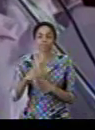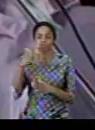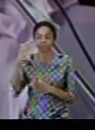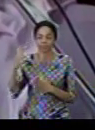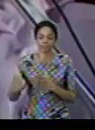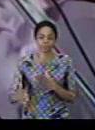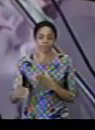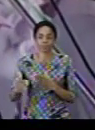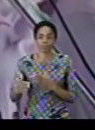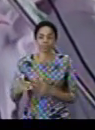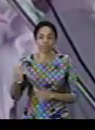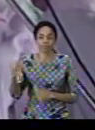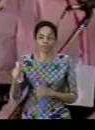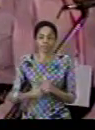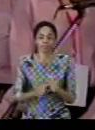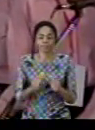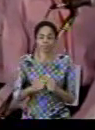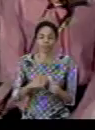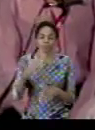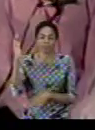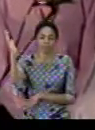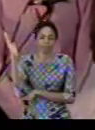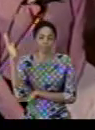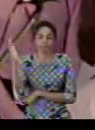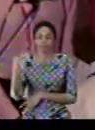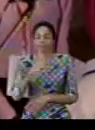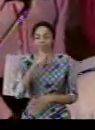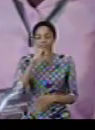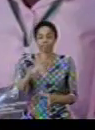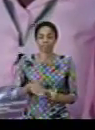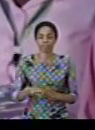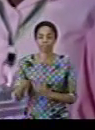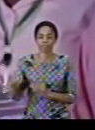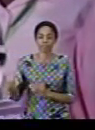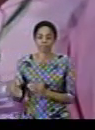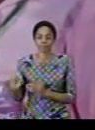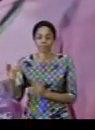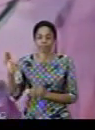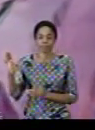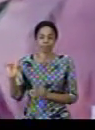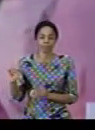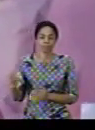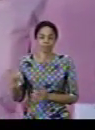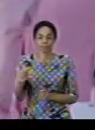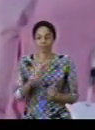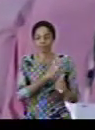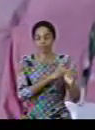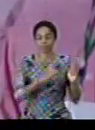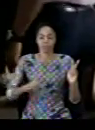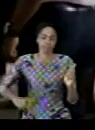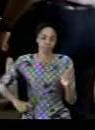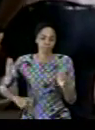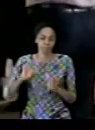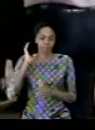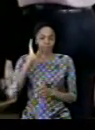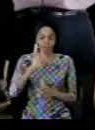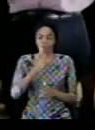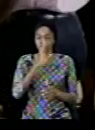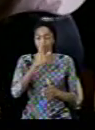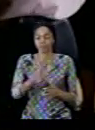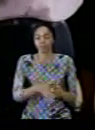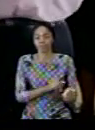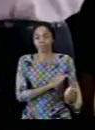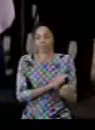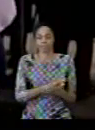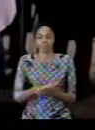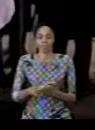Wom wom la wo, wom wom la wo, pata pata fatu, igitolu agbe. Wom